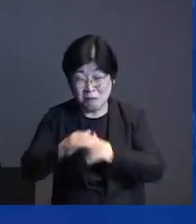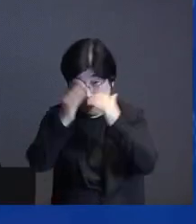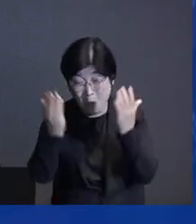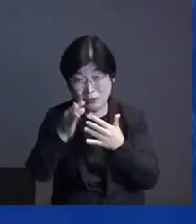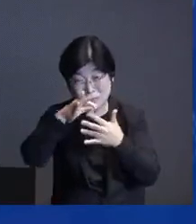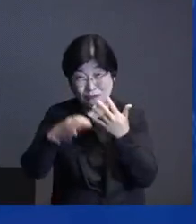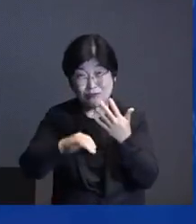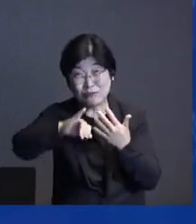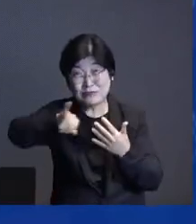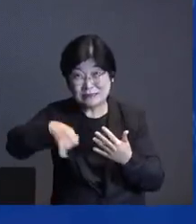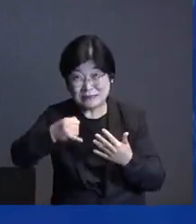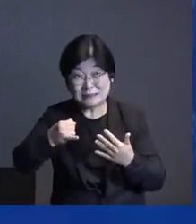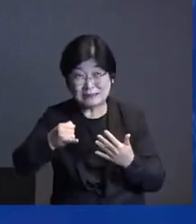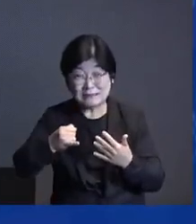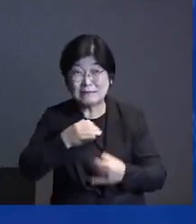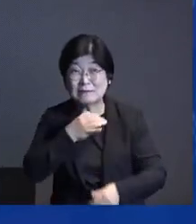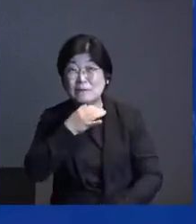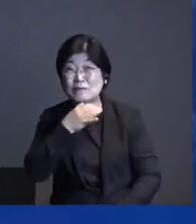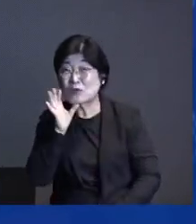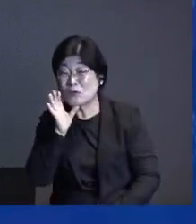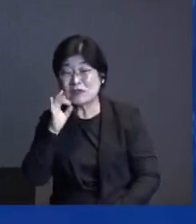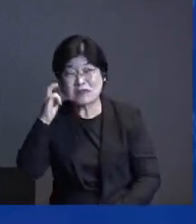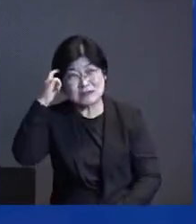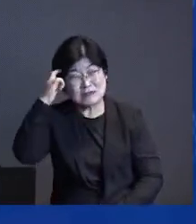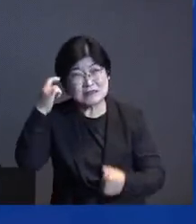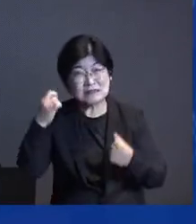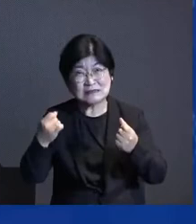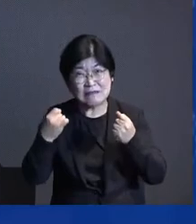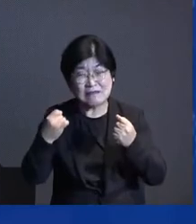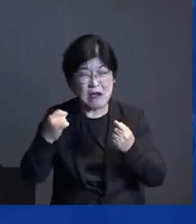and isolation and loneliness.